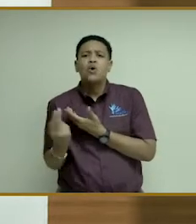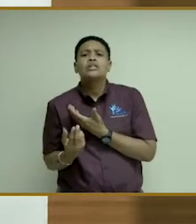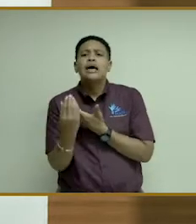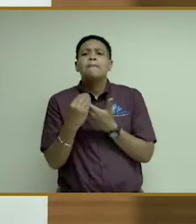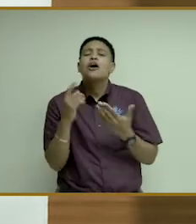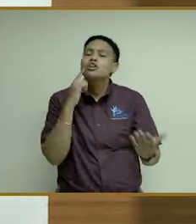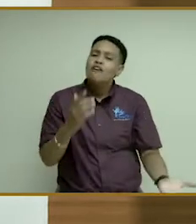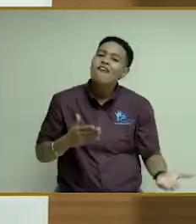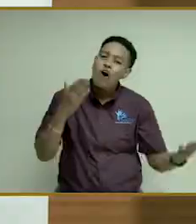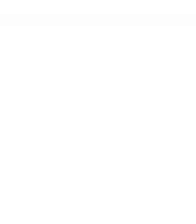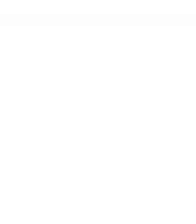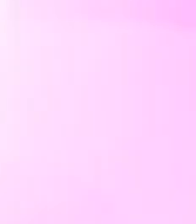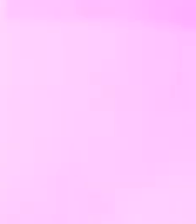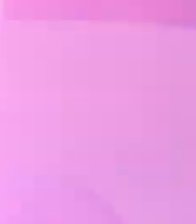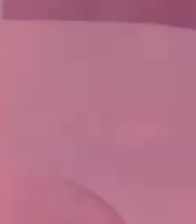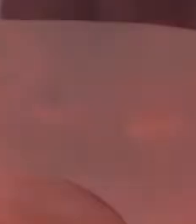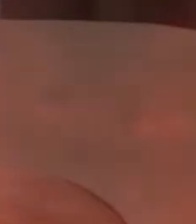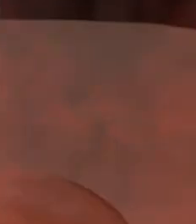offering that solution.